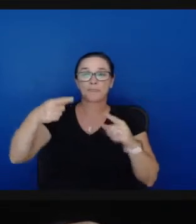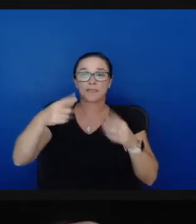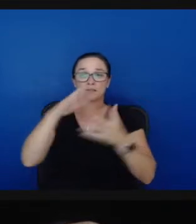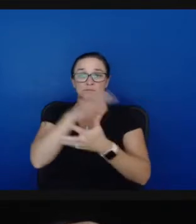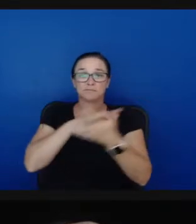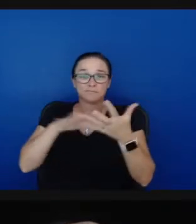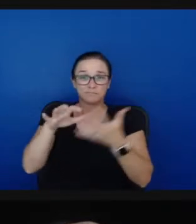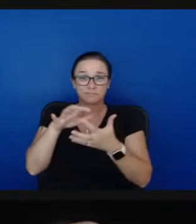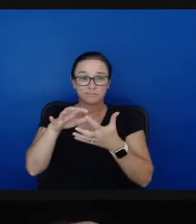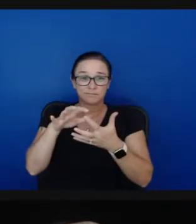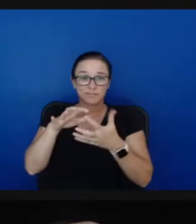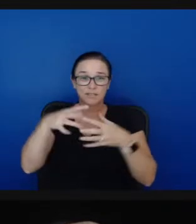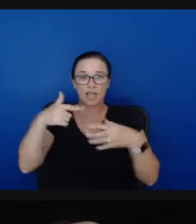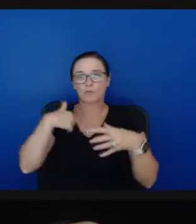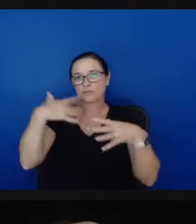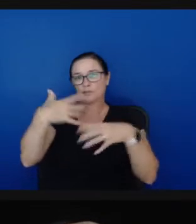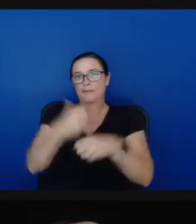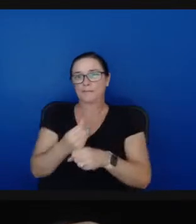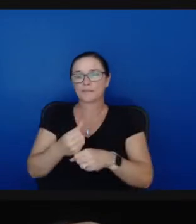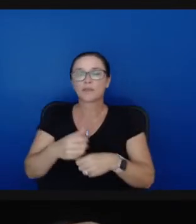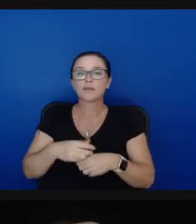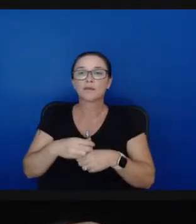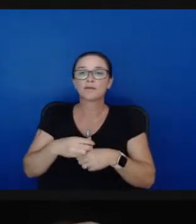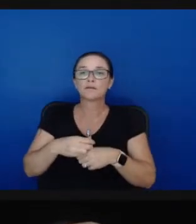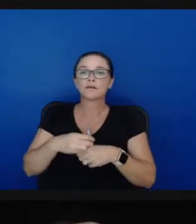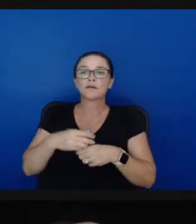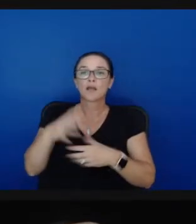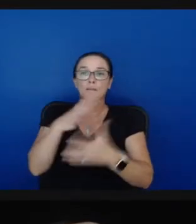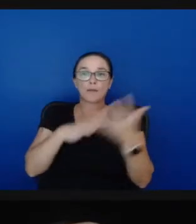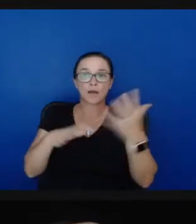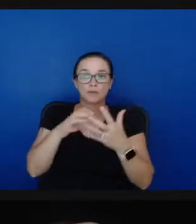combines, I'll summarize here, combines with